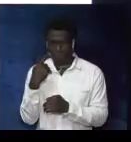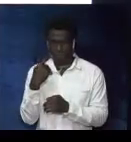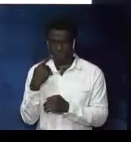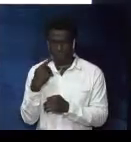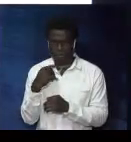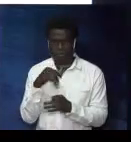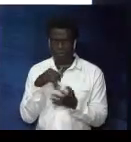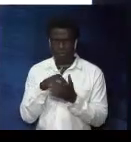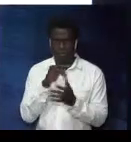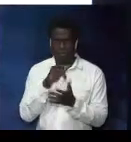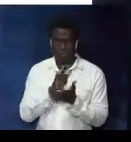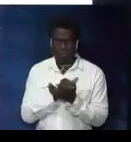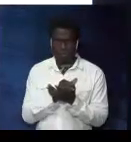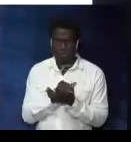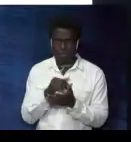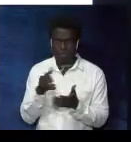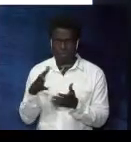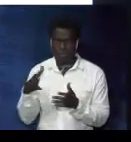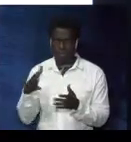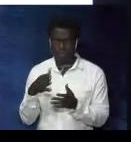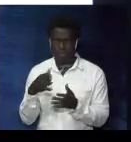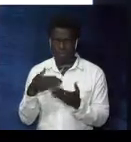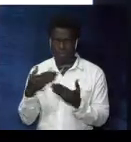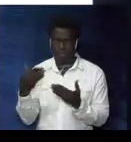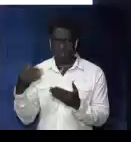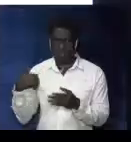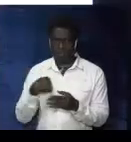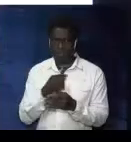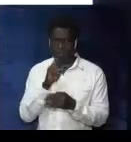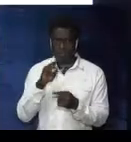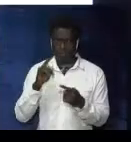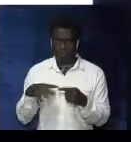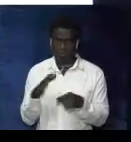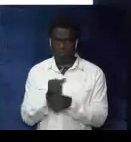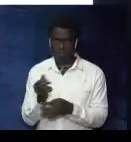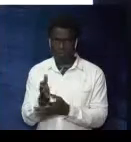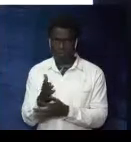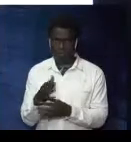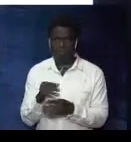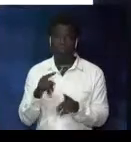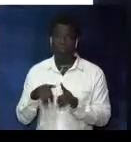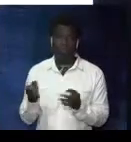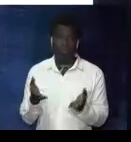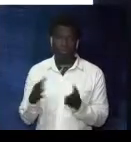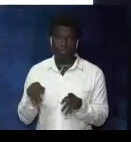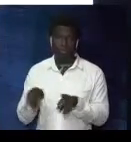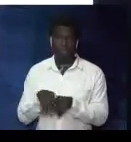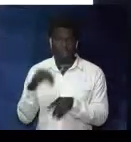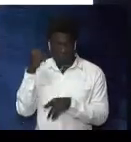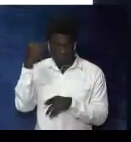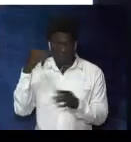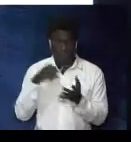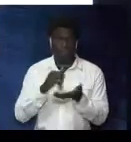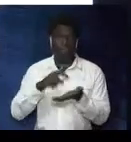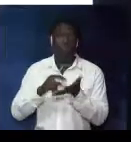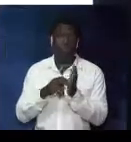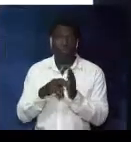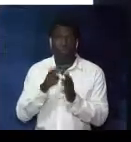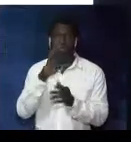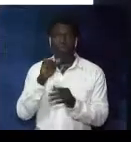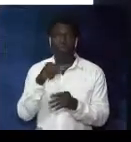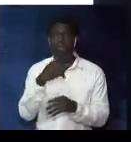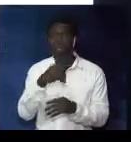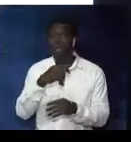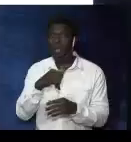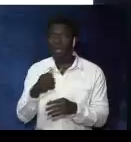hook is that thing we use to catch fishes. Good. But here, as an idiom, it means by any